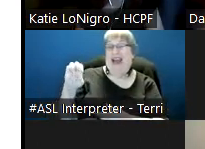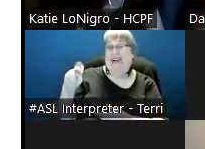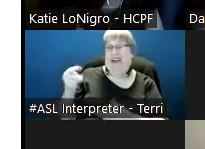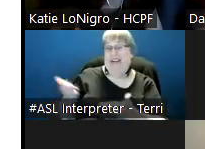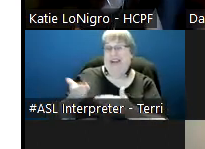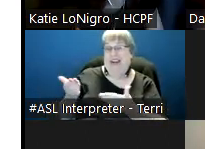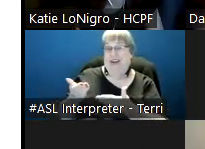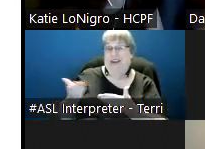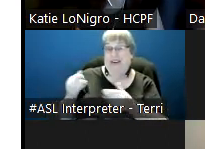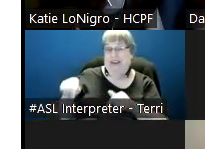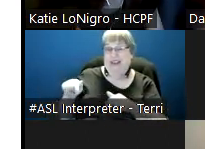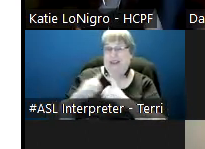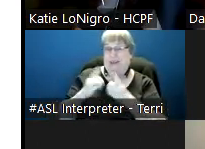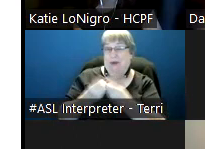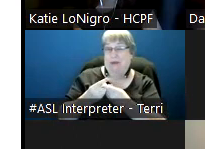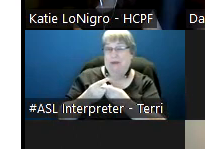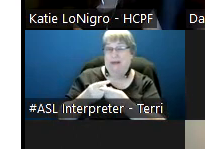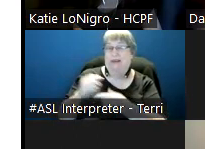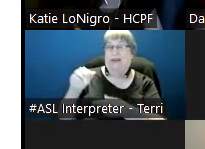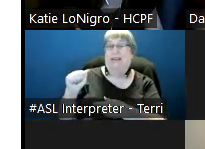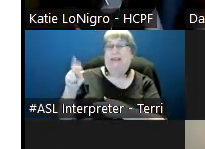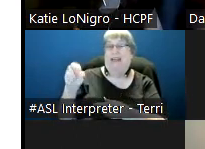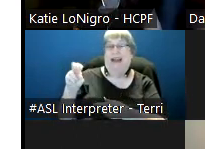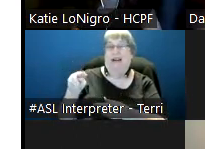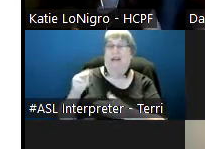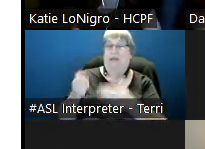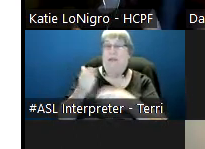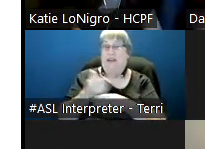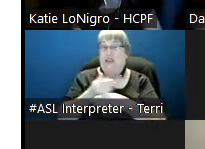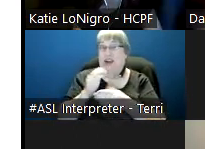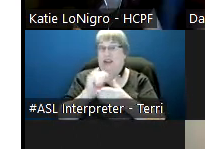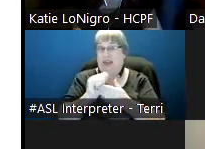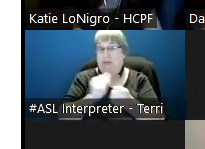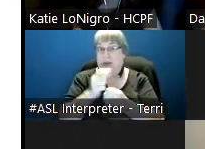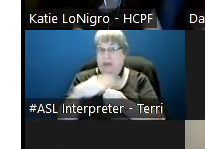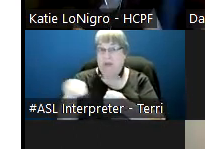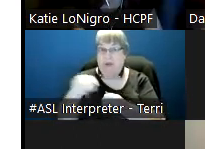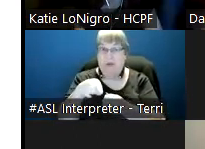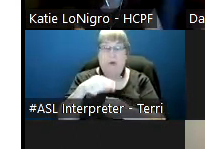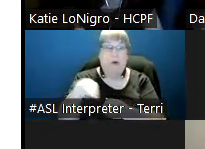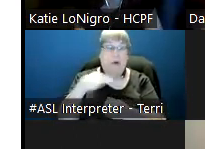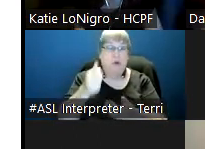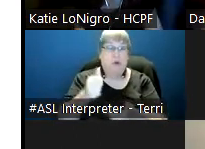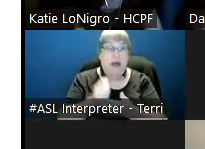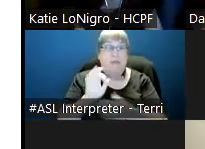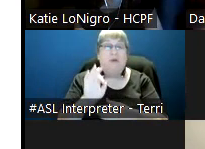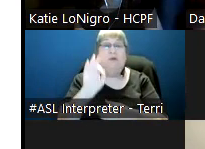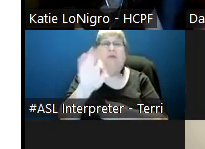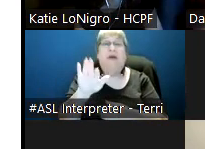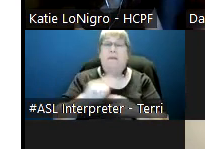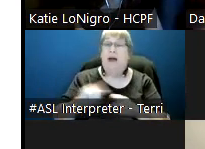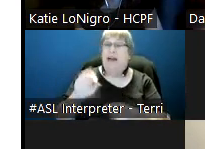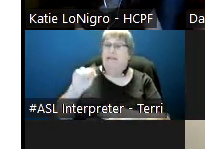and I have a feeling he's probably shared this with you, or you have helped inform some of these proposals. But if you're seeing this for the first